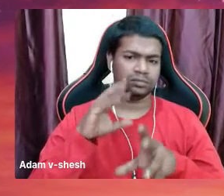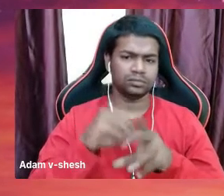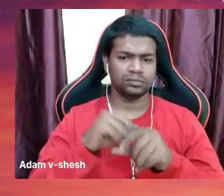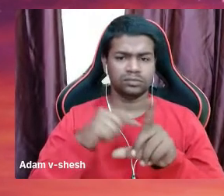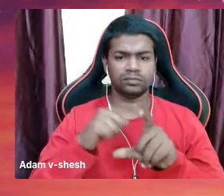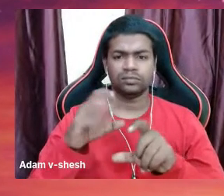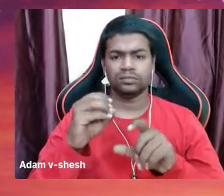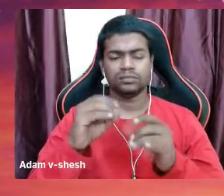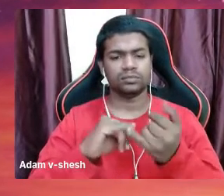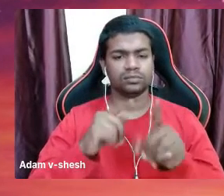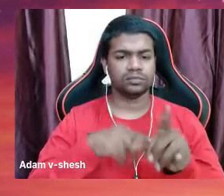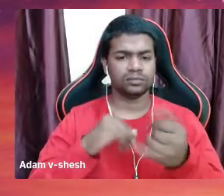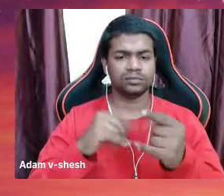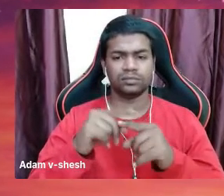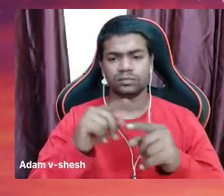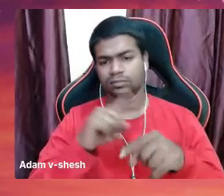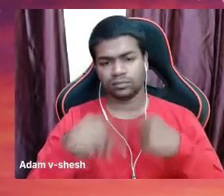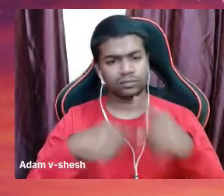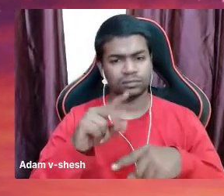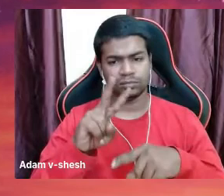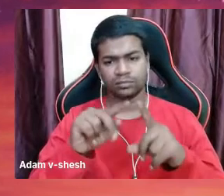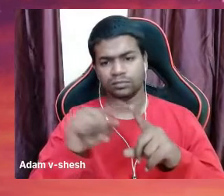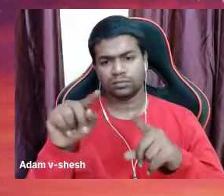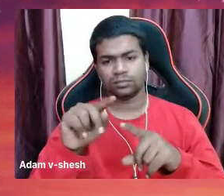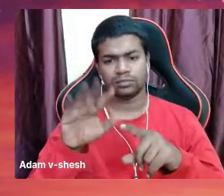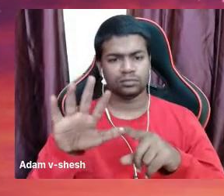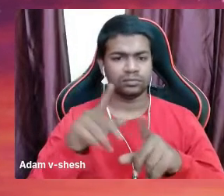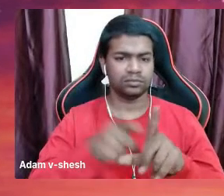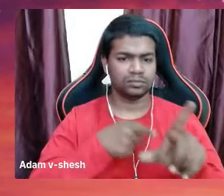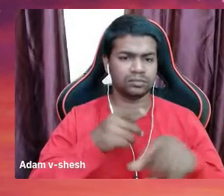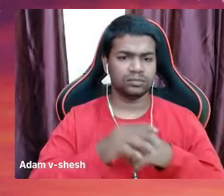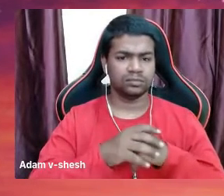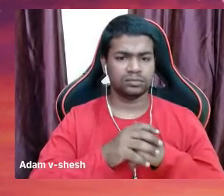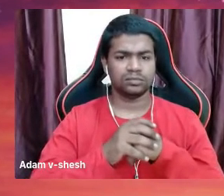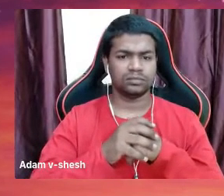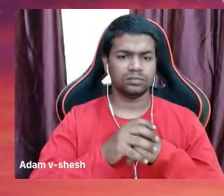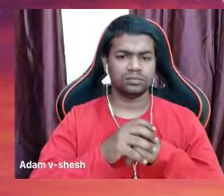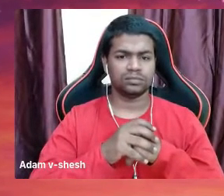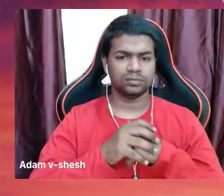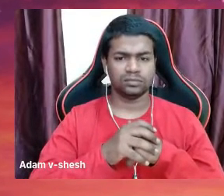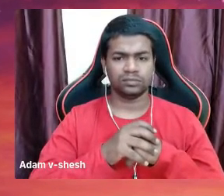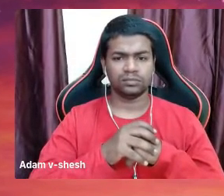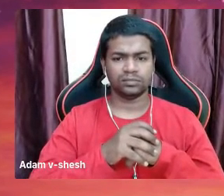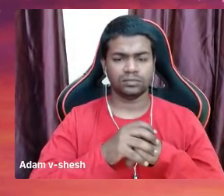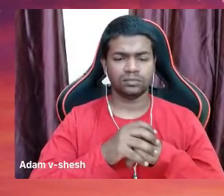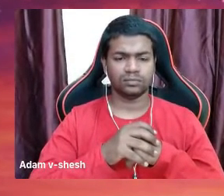ecosystem to make sure the next 3 to 5 years sees a lot of import of this talent coming in? Yeah, we need whether Indian or sure. Yeah, we